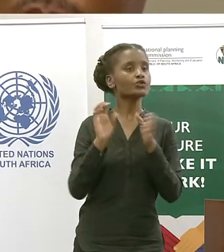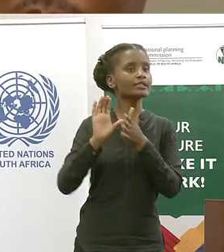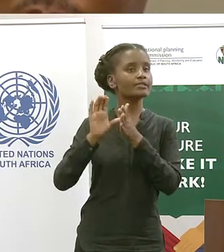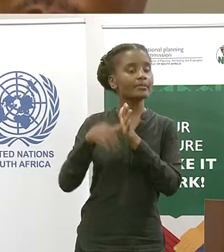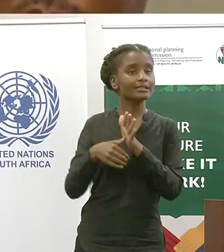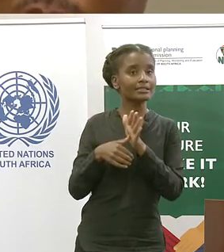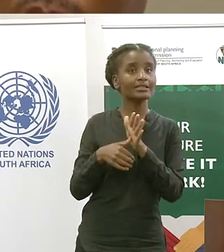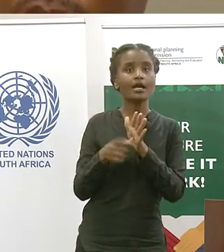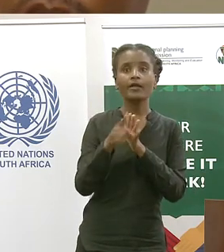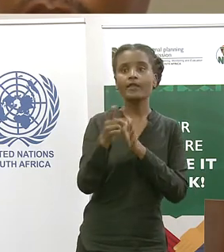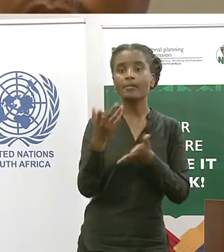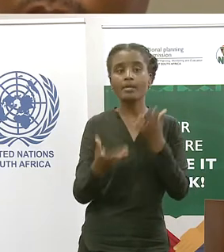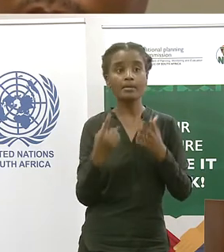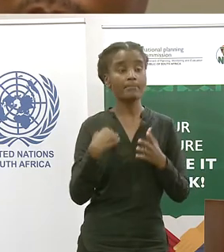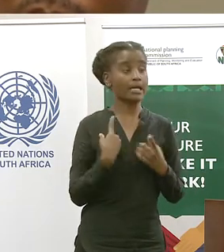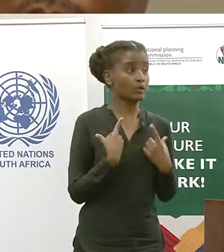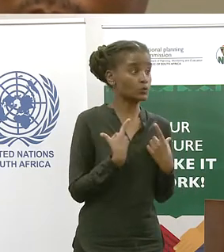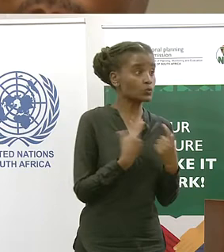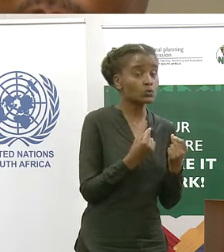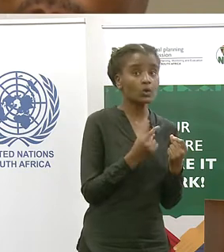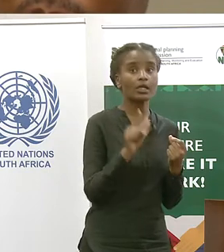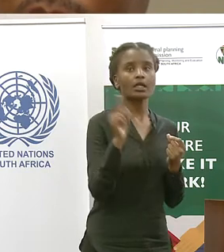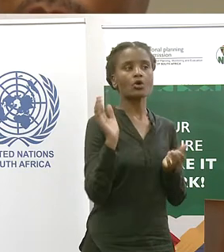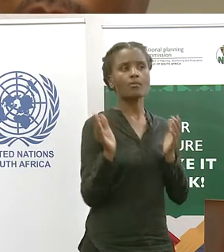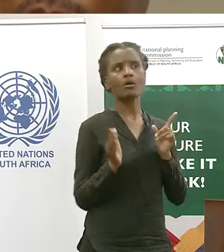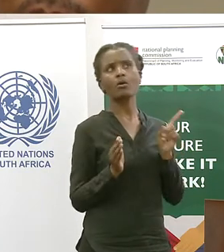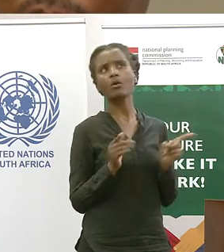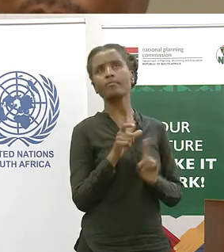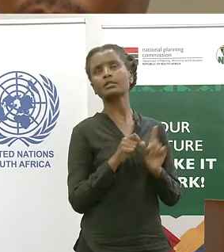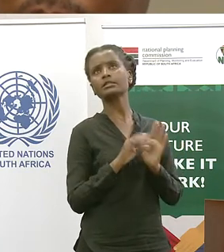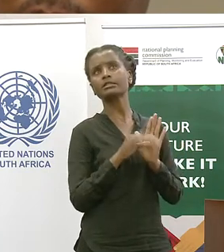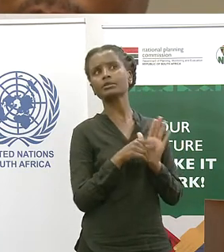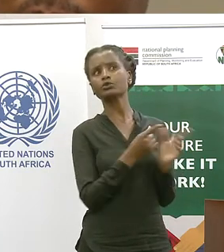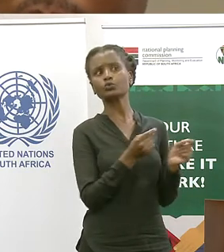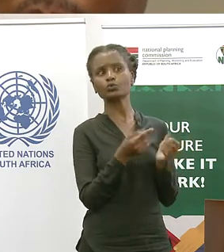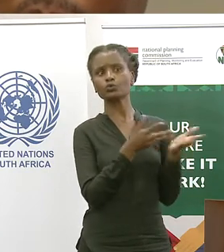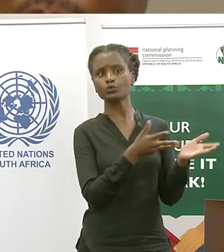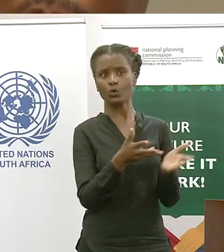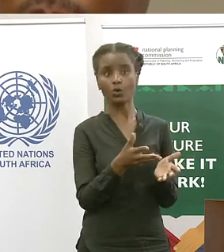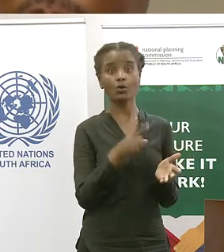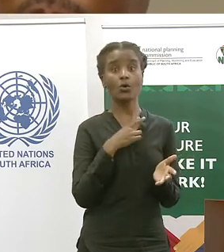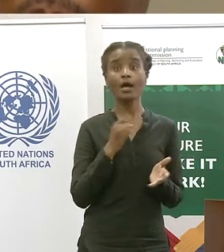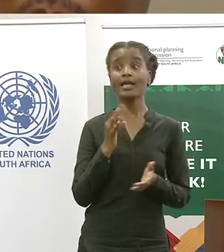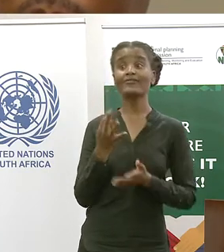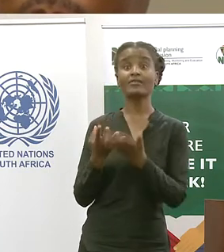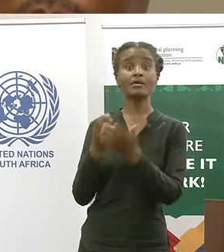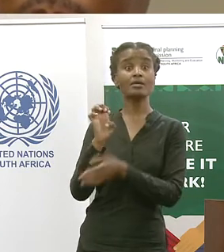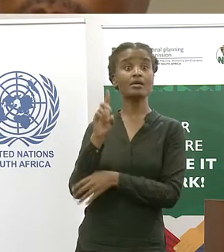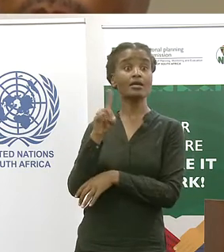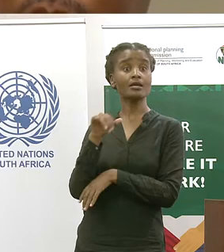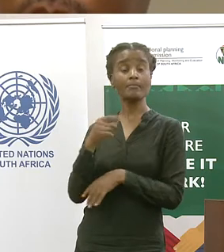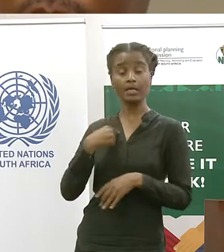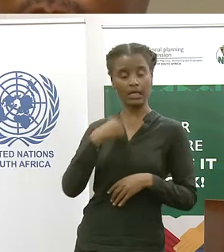performance. So if I sleep on the job, it means I am a gatekeeper. Eddie will never become the deputy